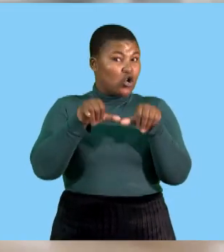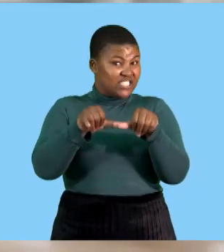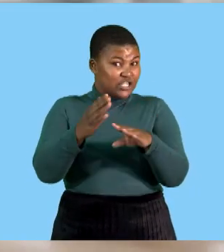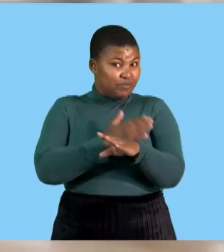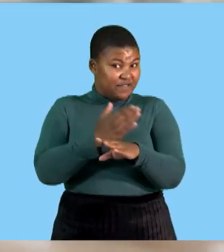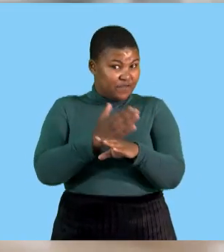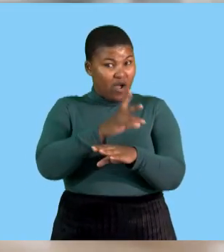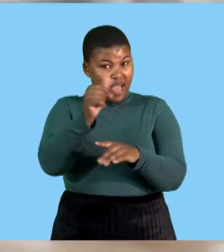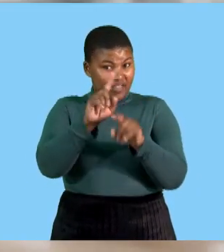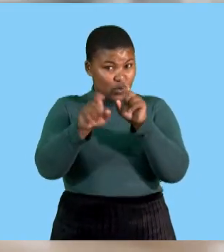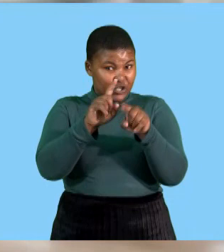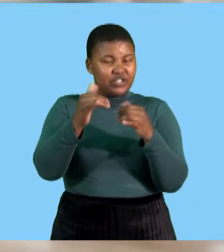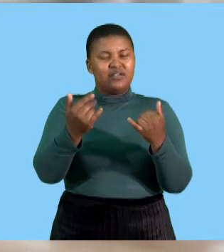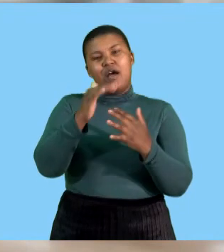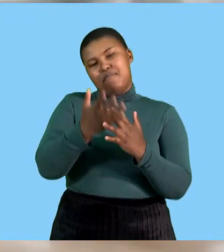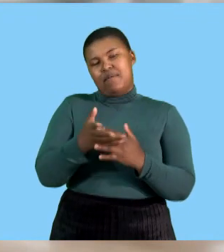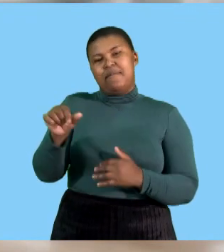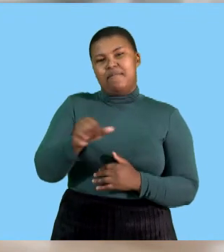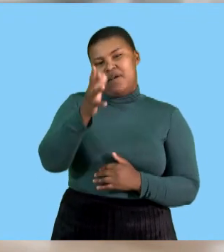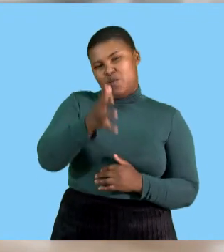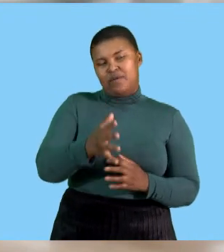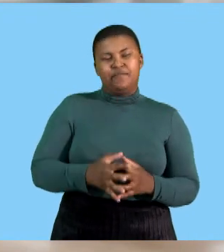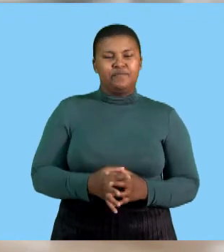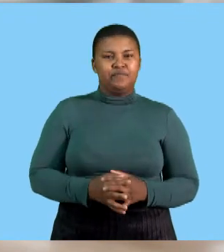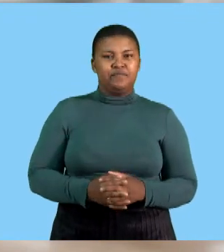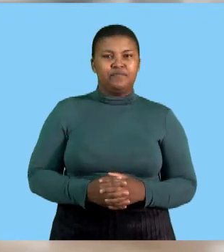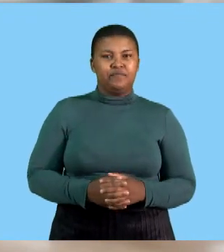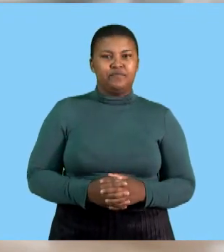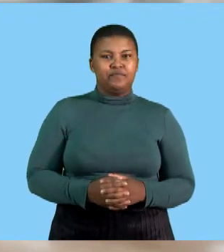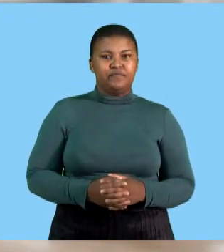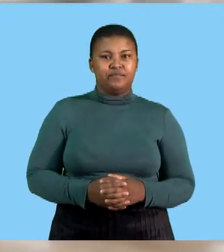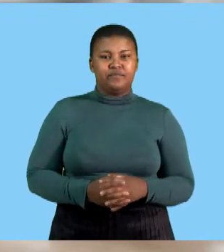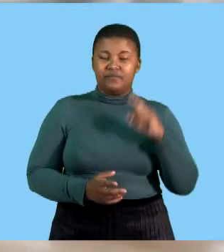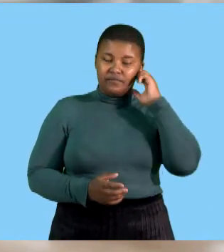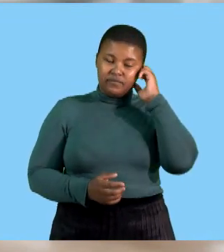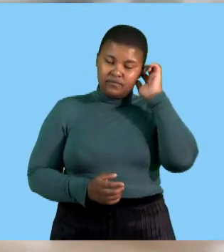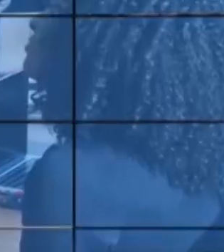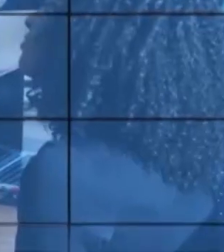Before we continue to our applications questions, let's just go for a short break.